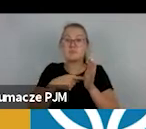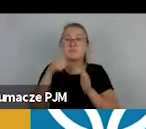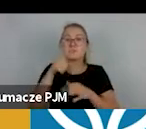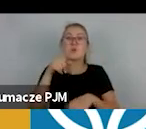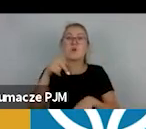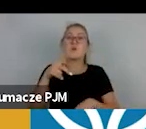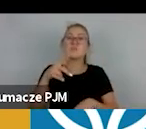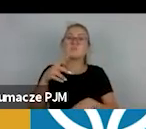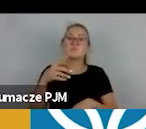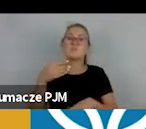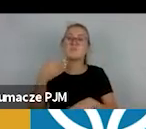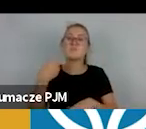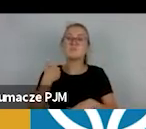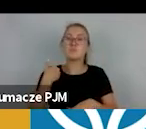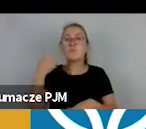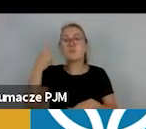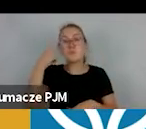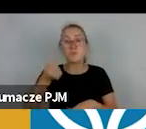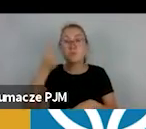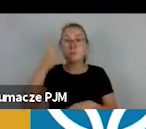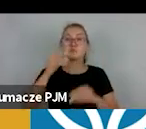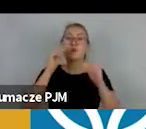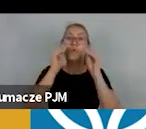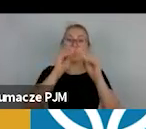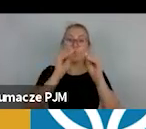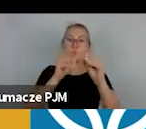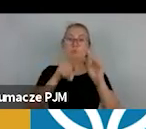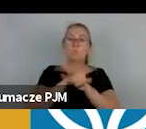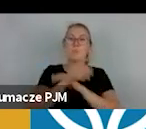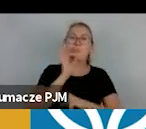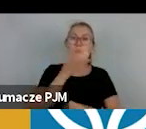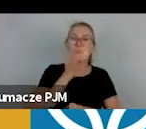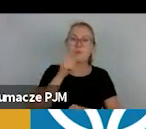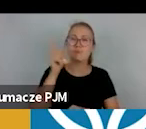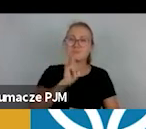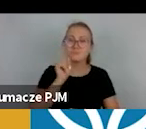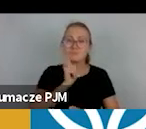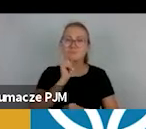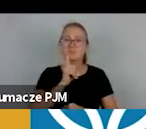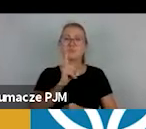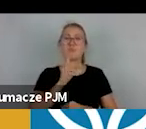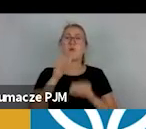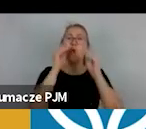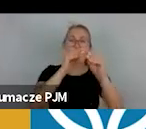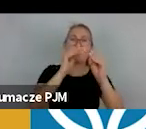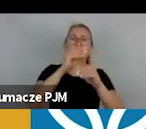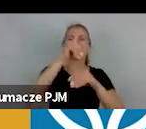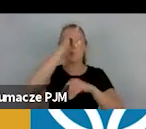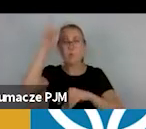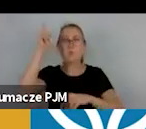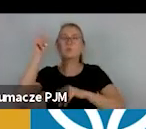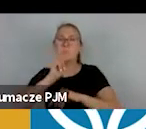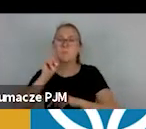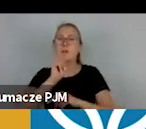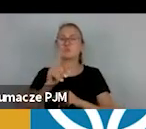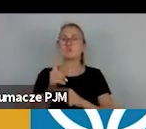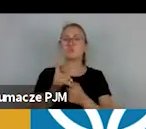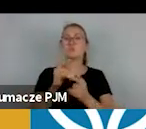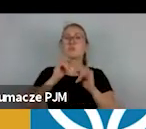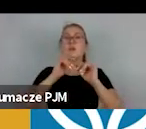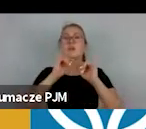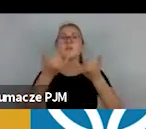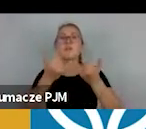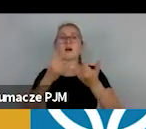it's really important to do that kind of formative research I was describing earlier. But for community education,